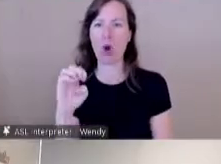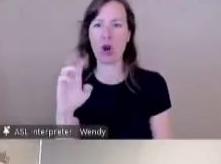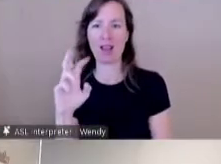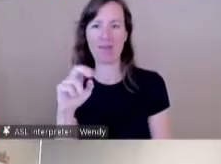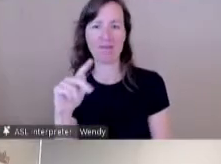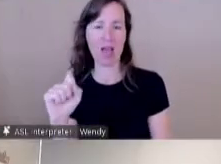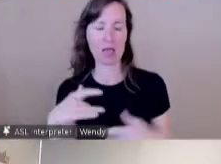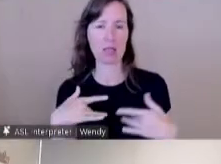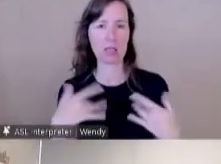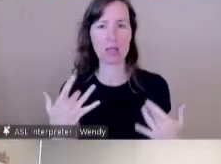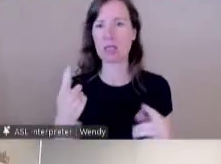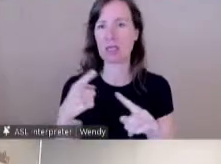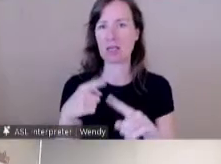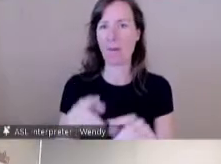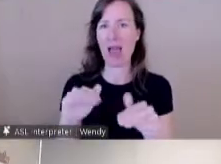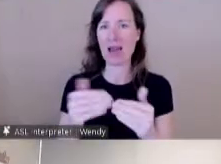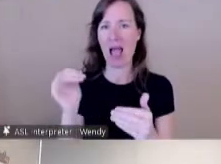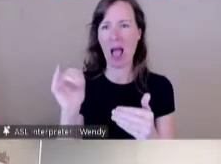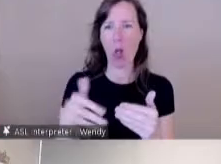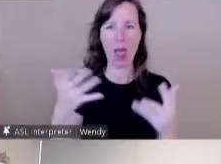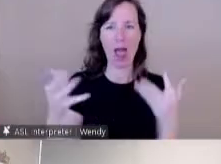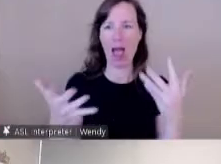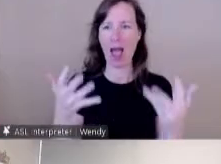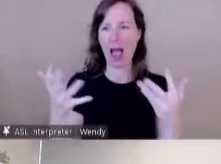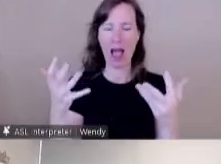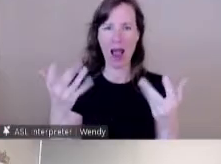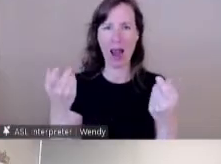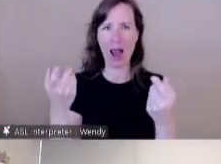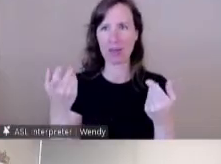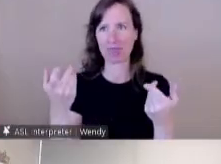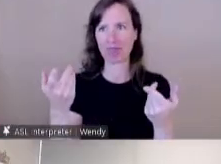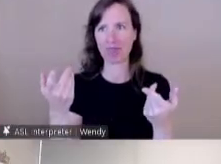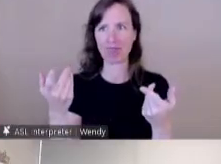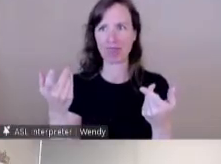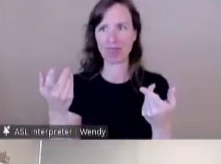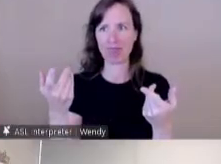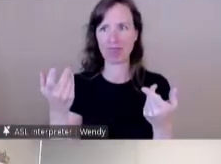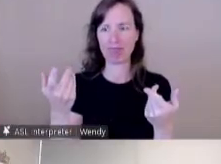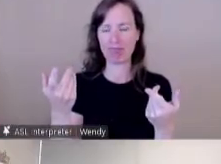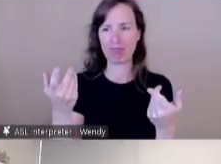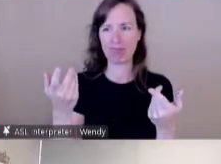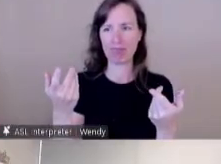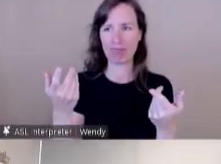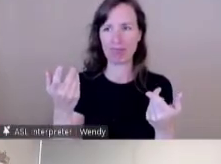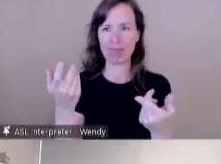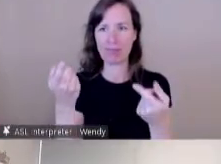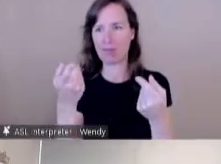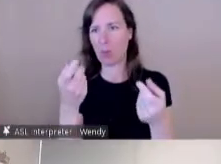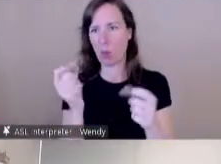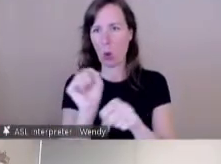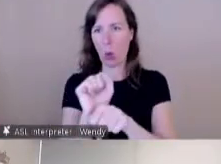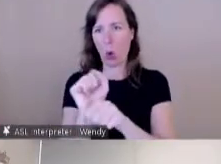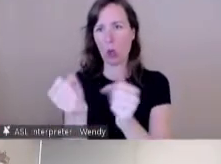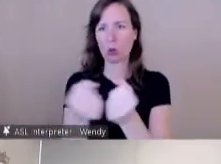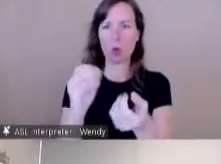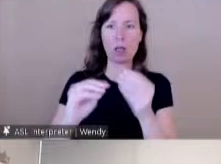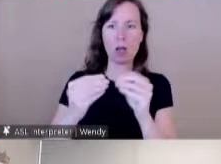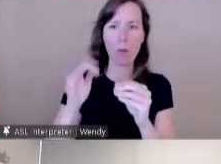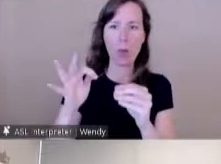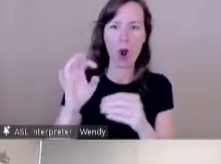Depending on how that kind of shakes out in terms of number of events and things like that, that could be a substantial